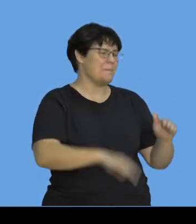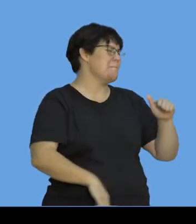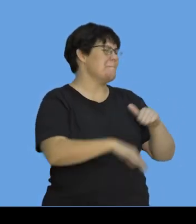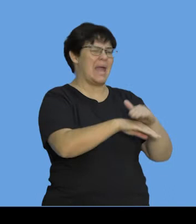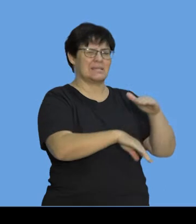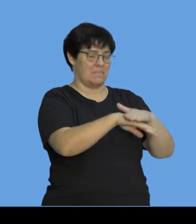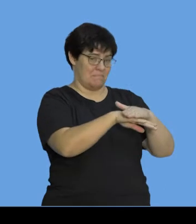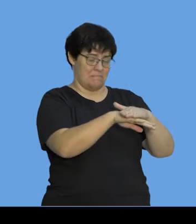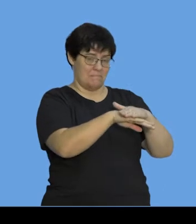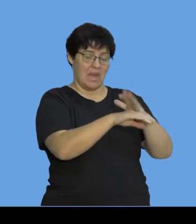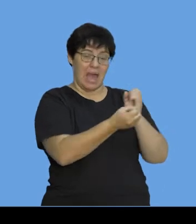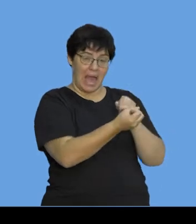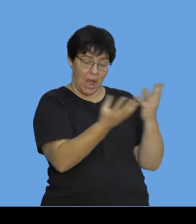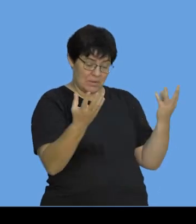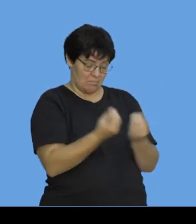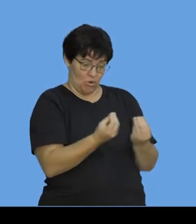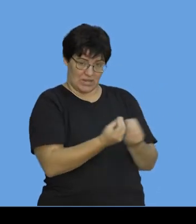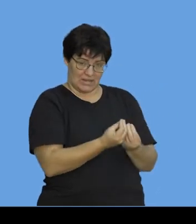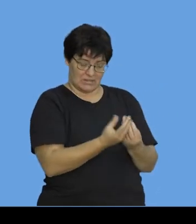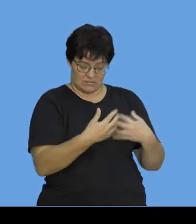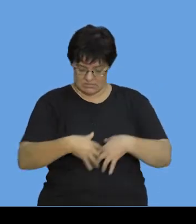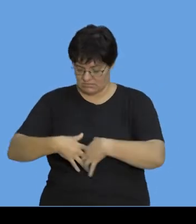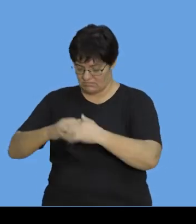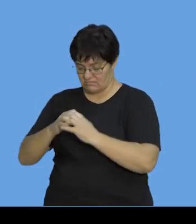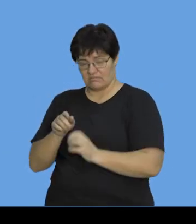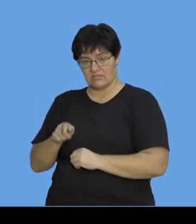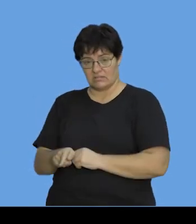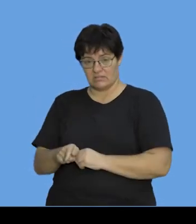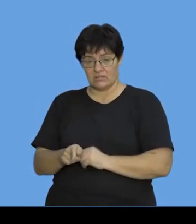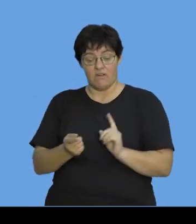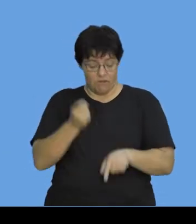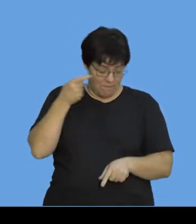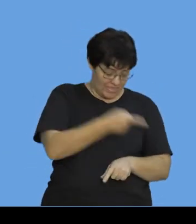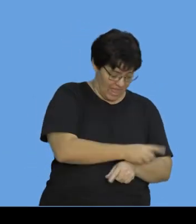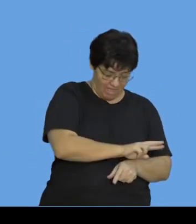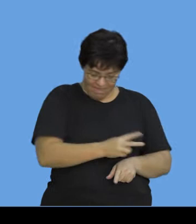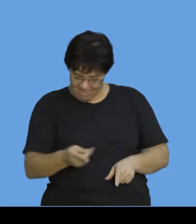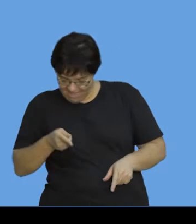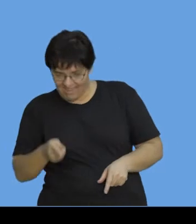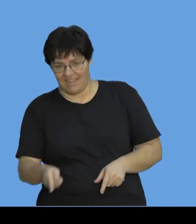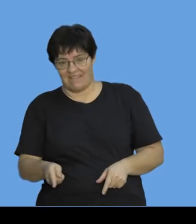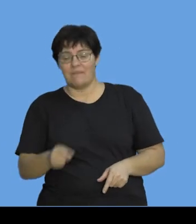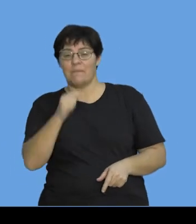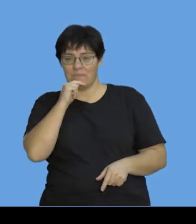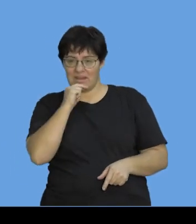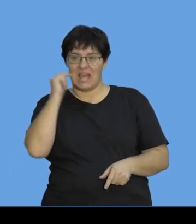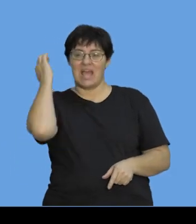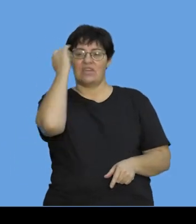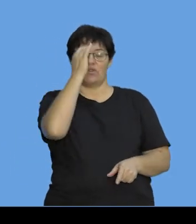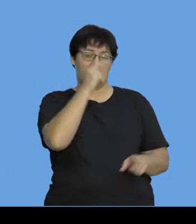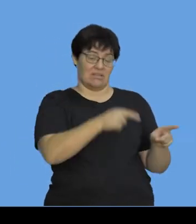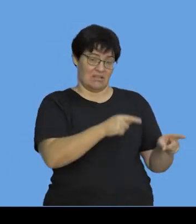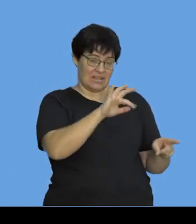that's a keyword, amount of product formed as calculated from the balanced equation of reaction. Okay, so